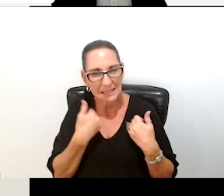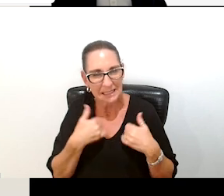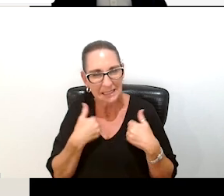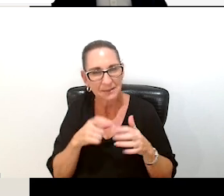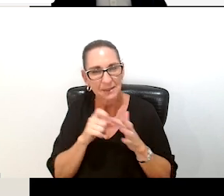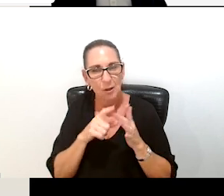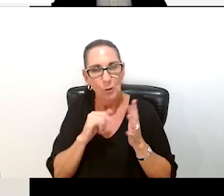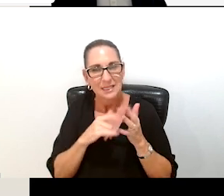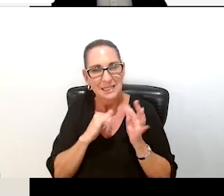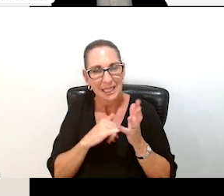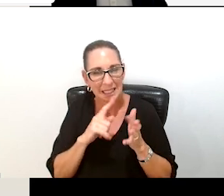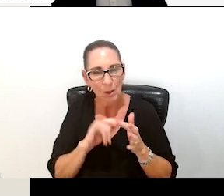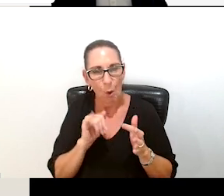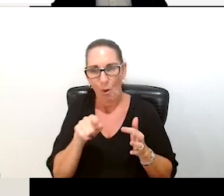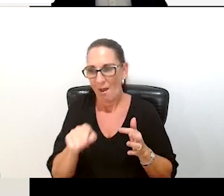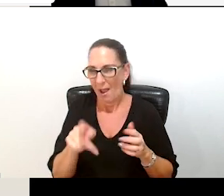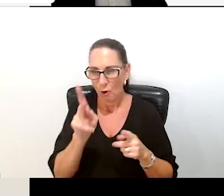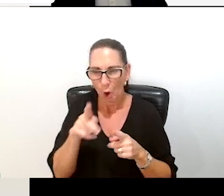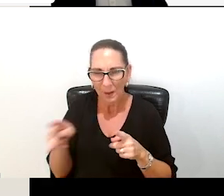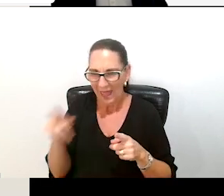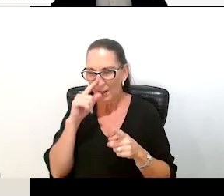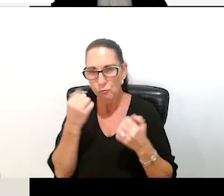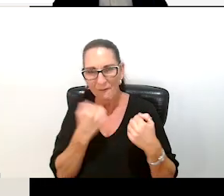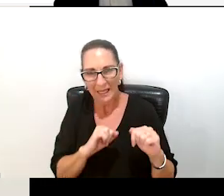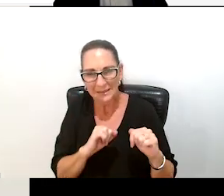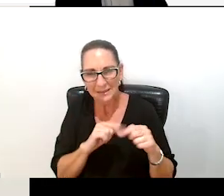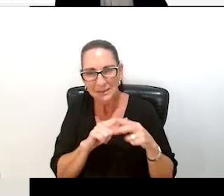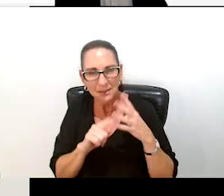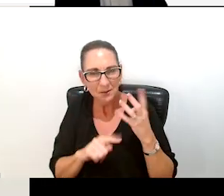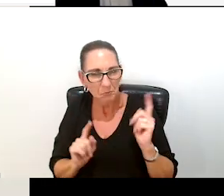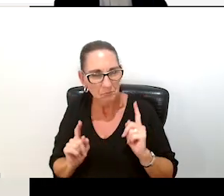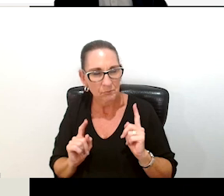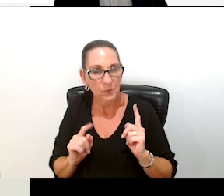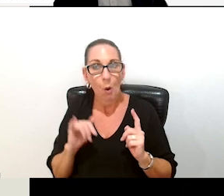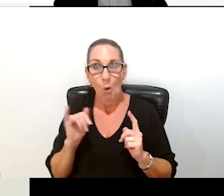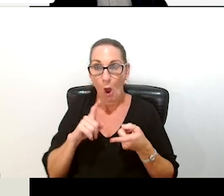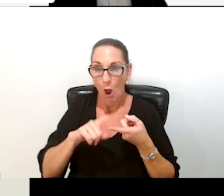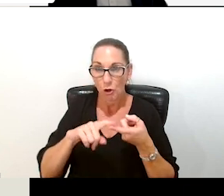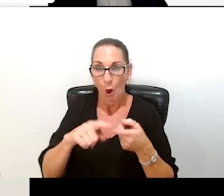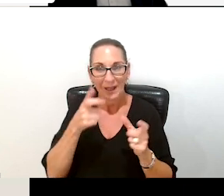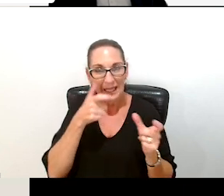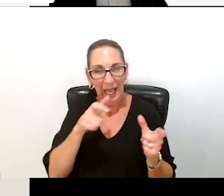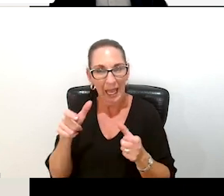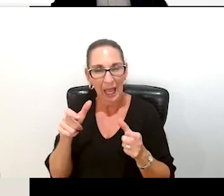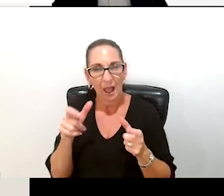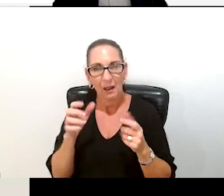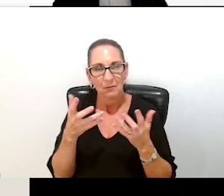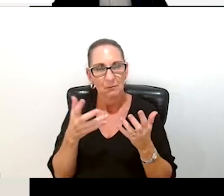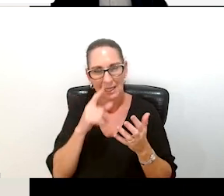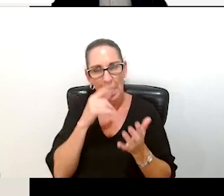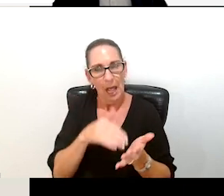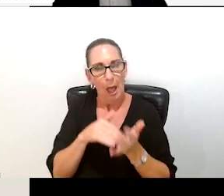that could be prevented are, whether or not having ongoing care and particular types of care help us with our